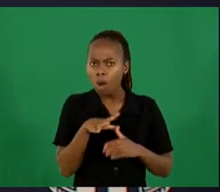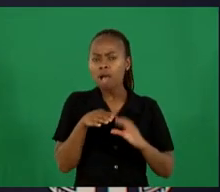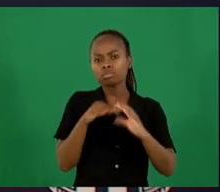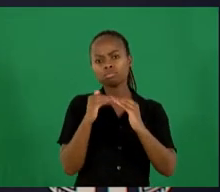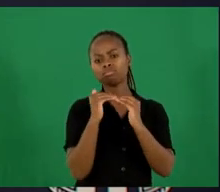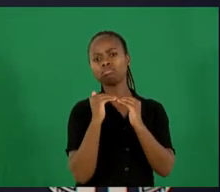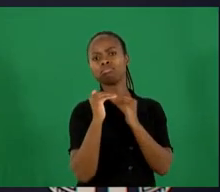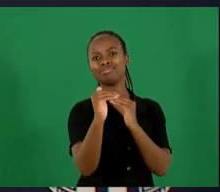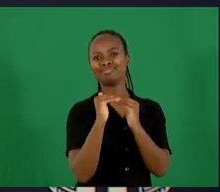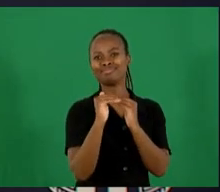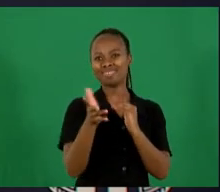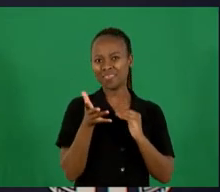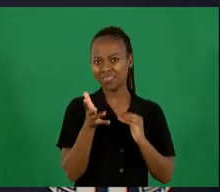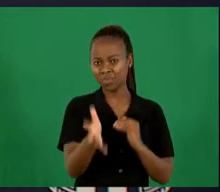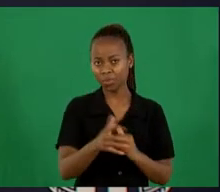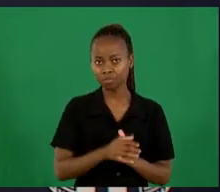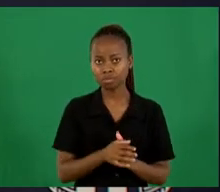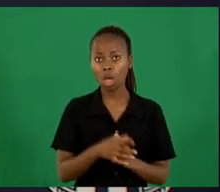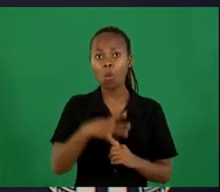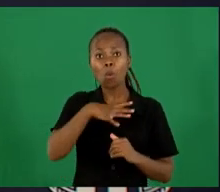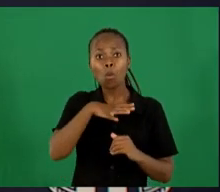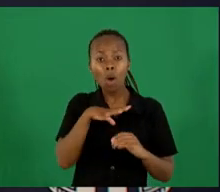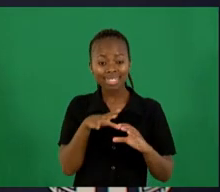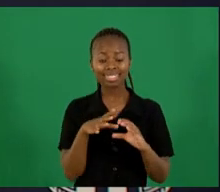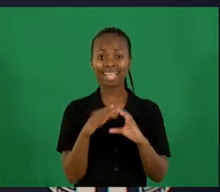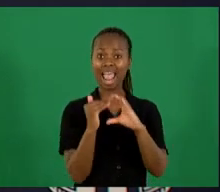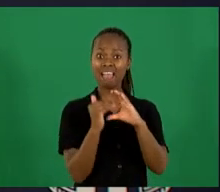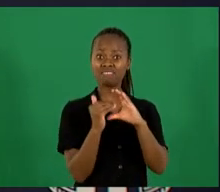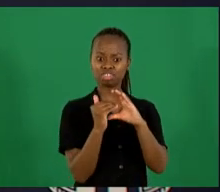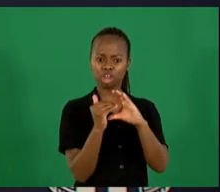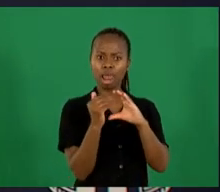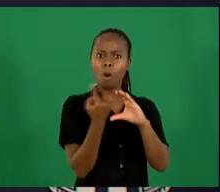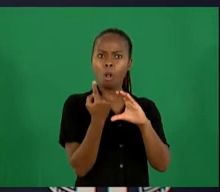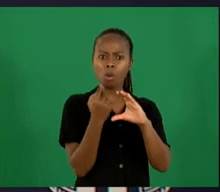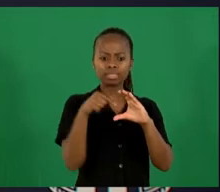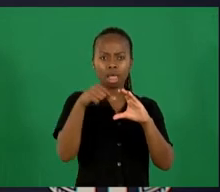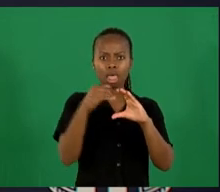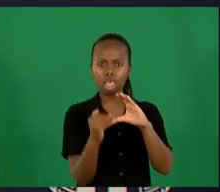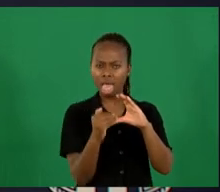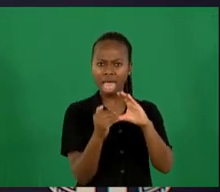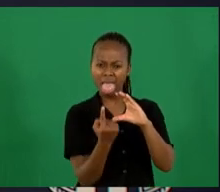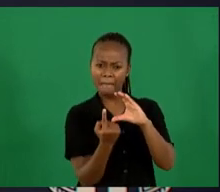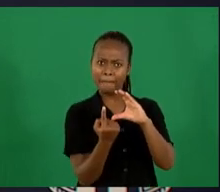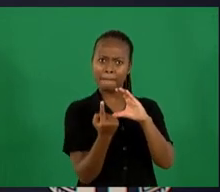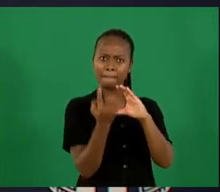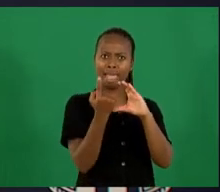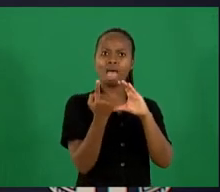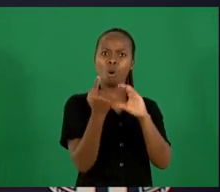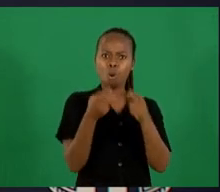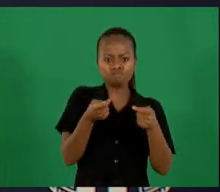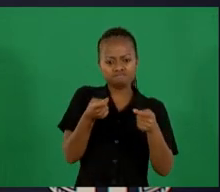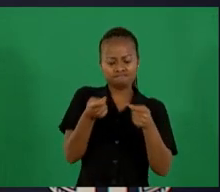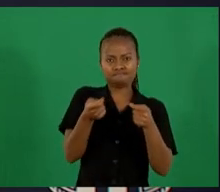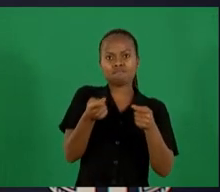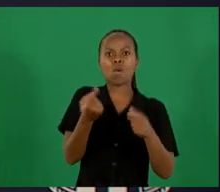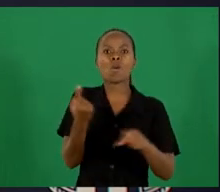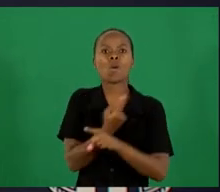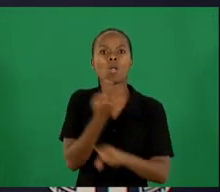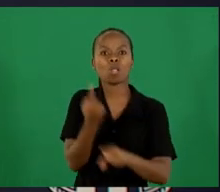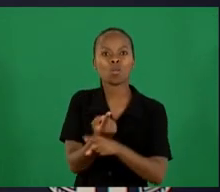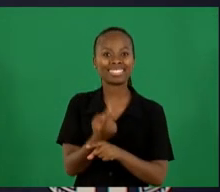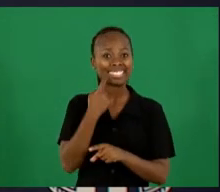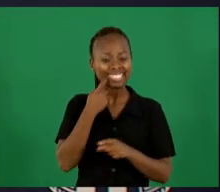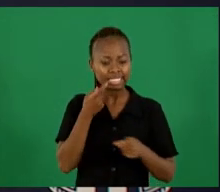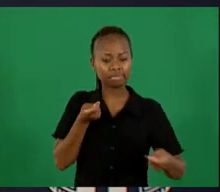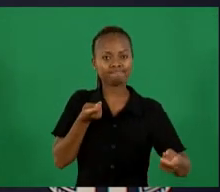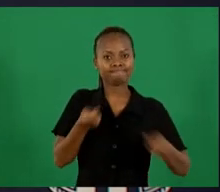Guiding inflation back towards the midpoint of the target band can reduce the